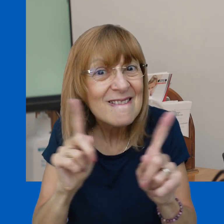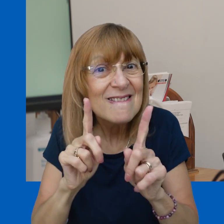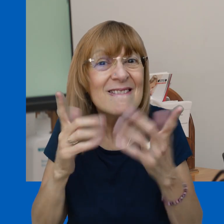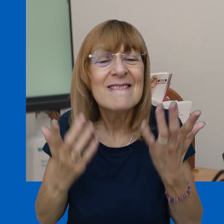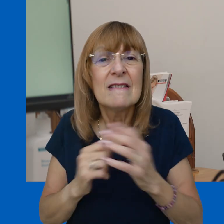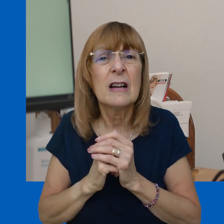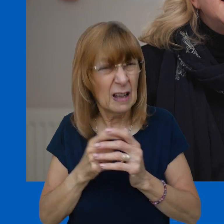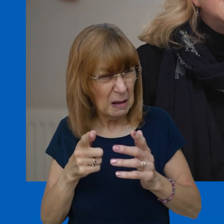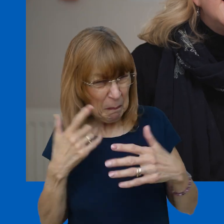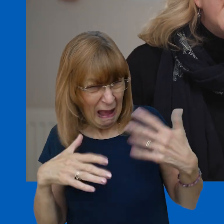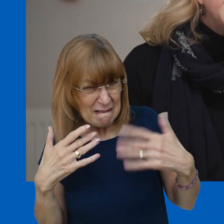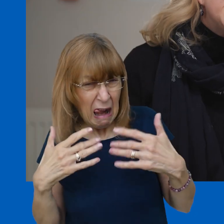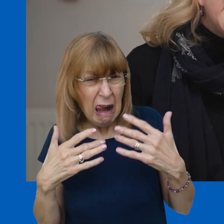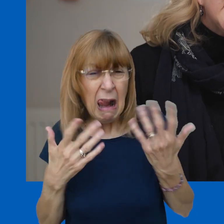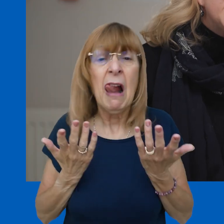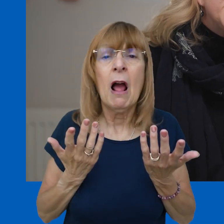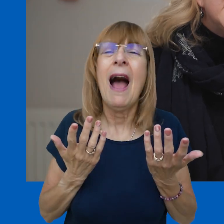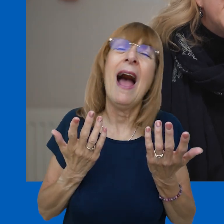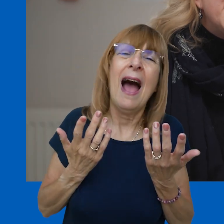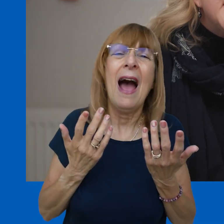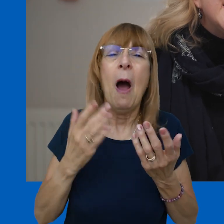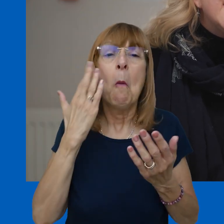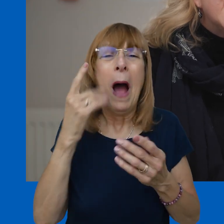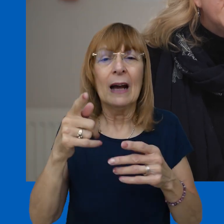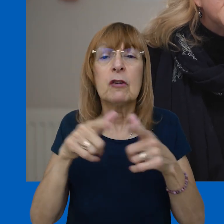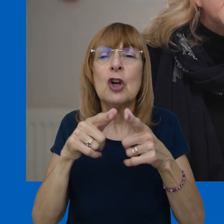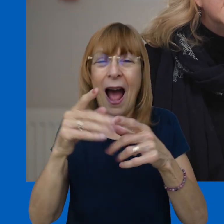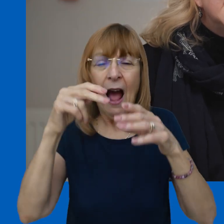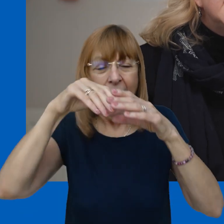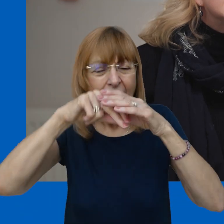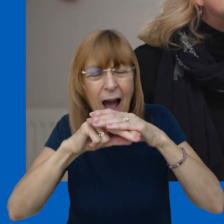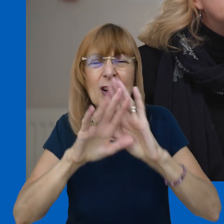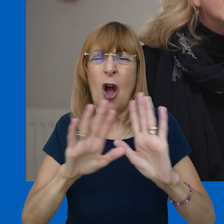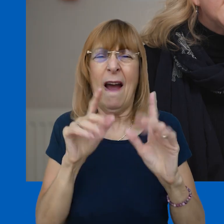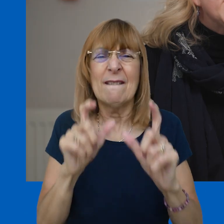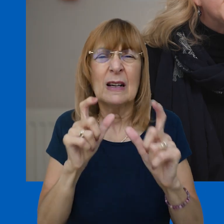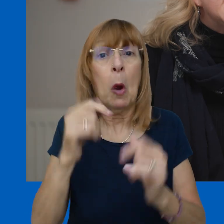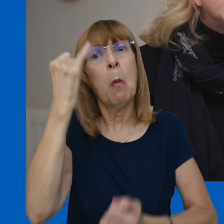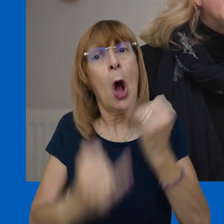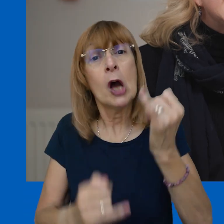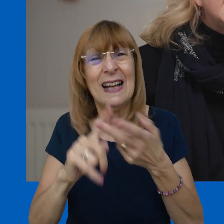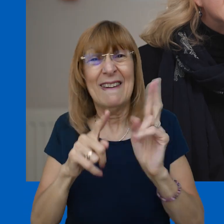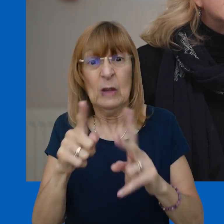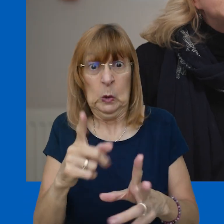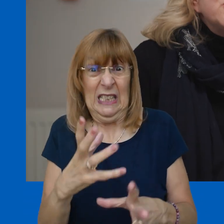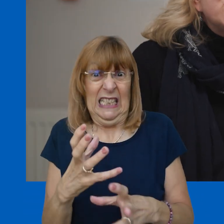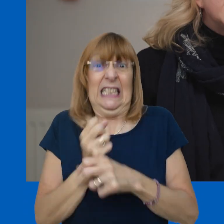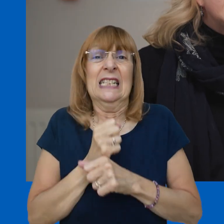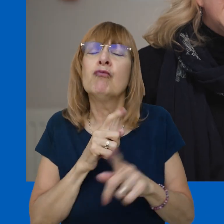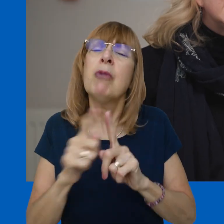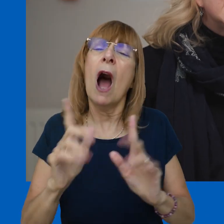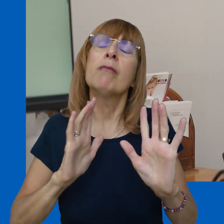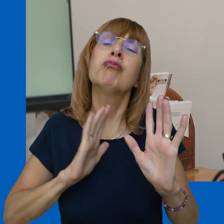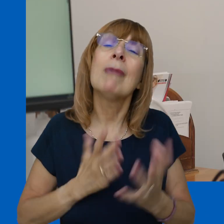it painful? Having the speculum put in may be a little uncomfortable. It can be more uncomfortable if you're very tense, so just